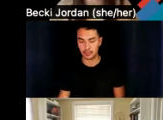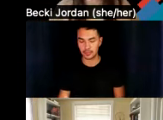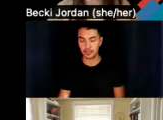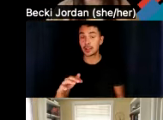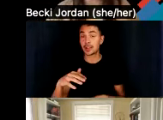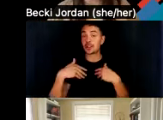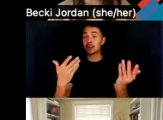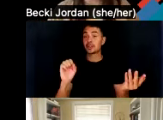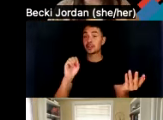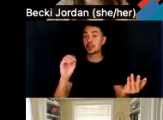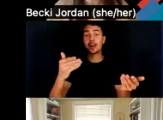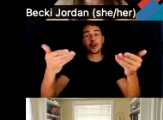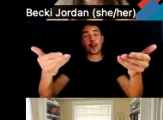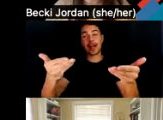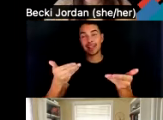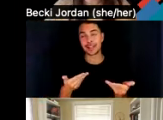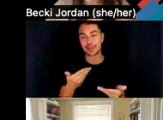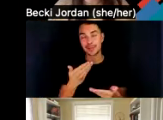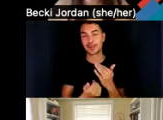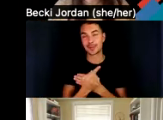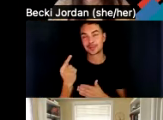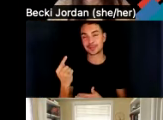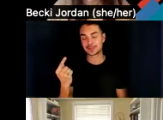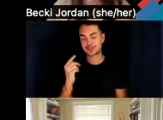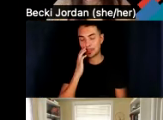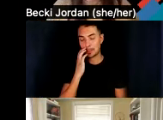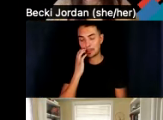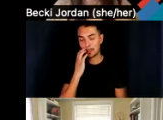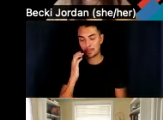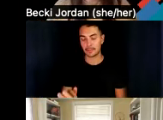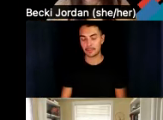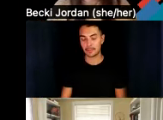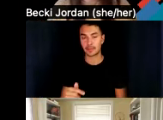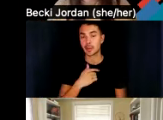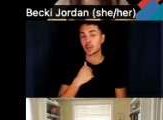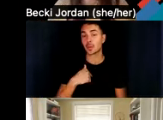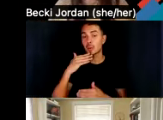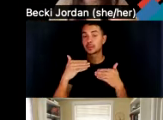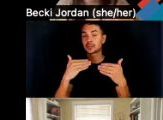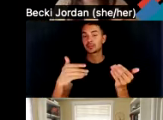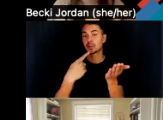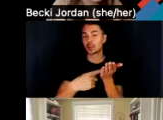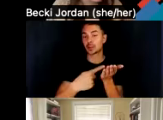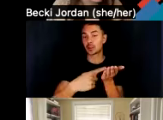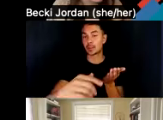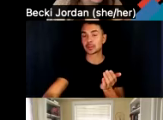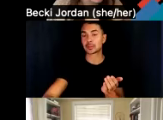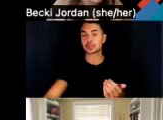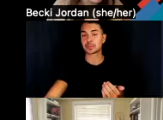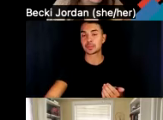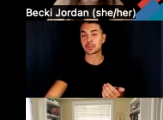So, welcome back, everyone. We are going to talk about